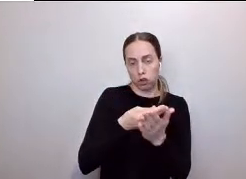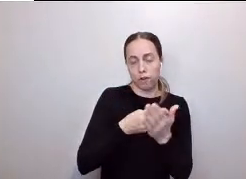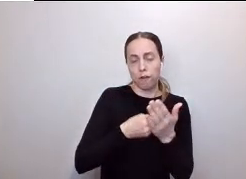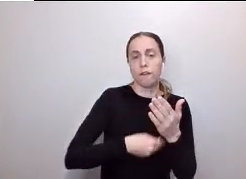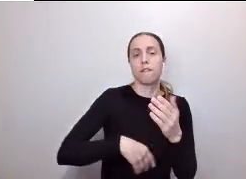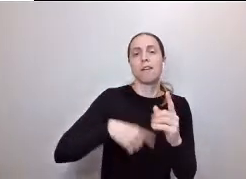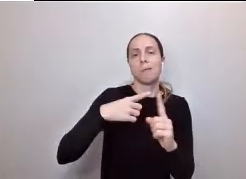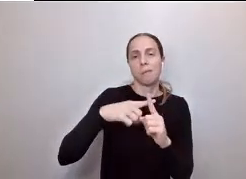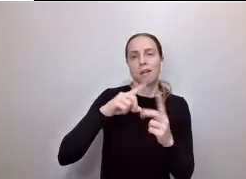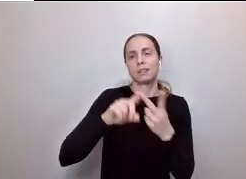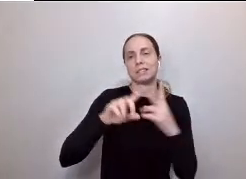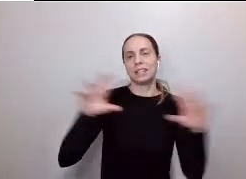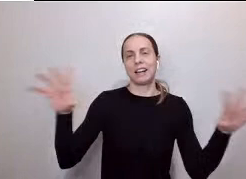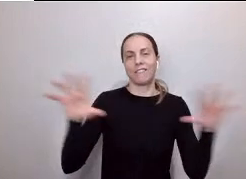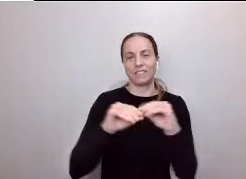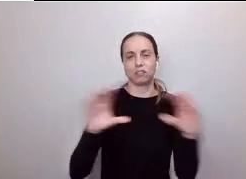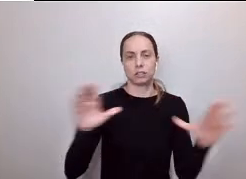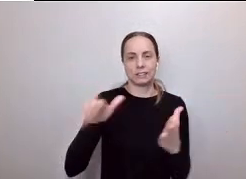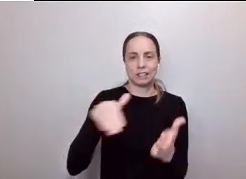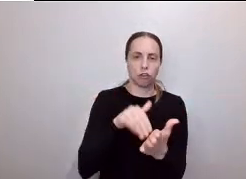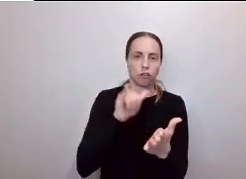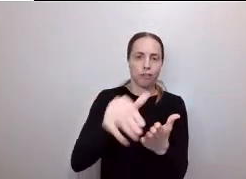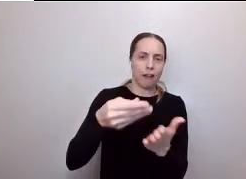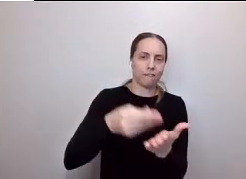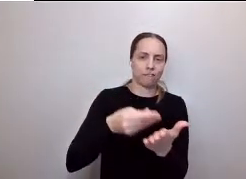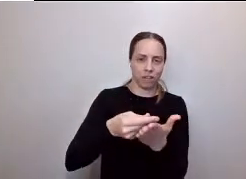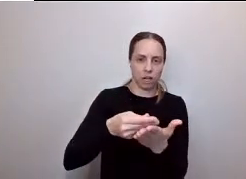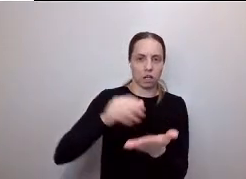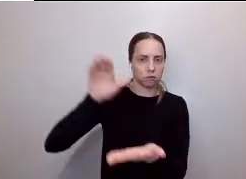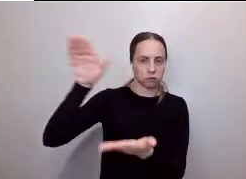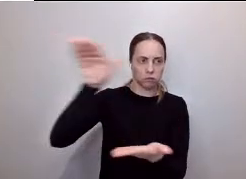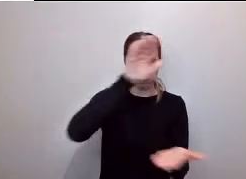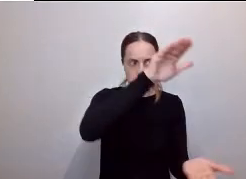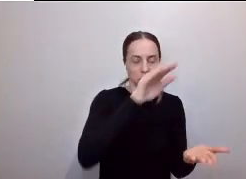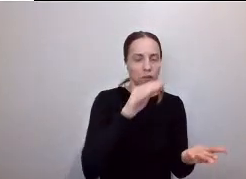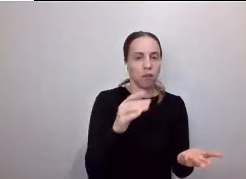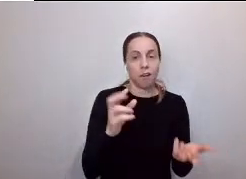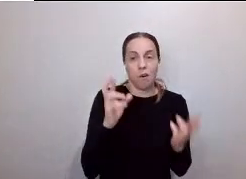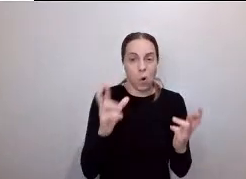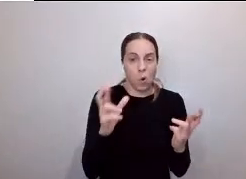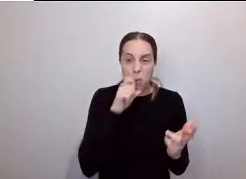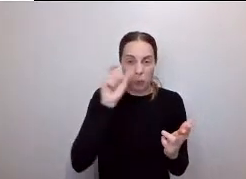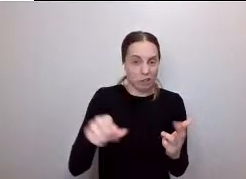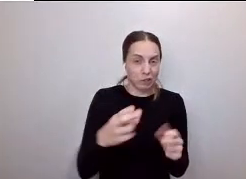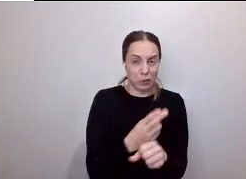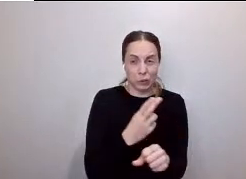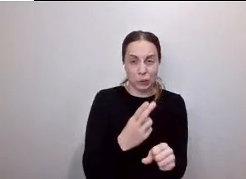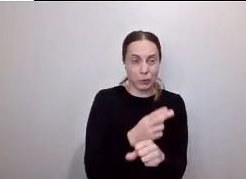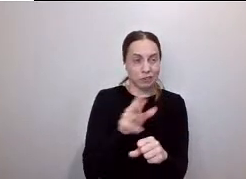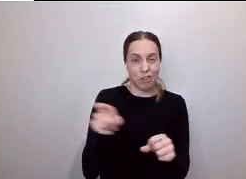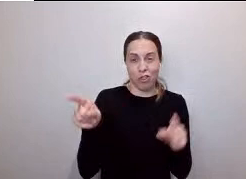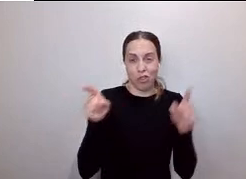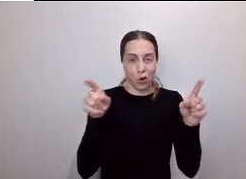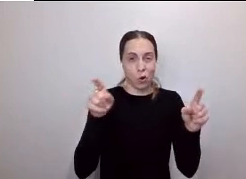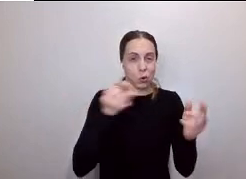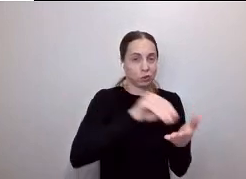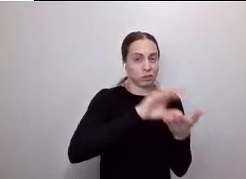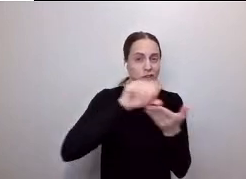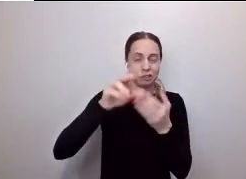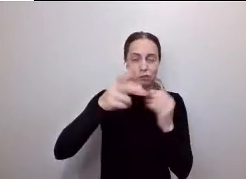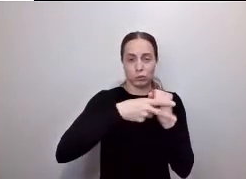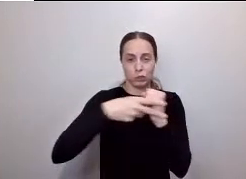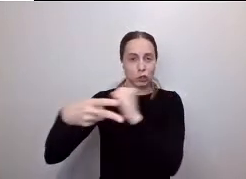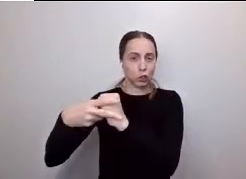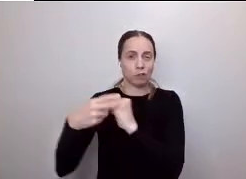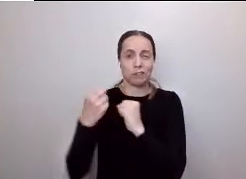the assumption is that we probably won't even need to use those reserves, because over the last 10 years, revenue from the elevator permits and licenses